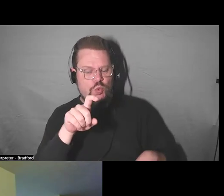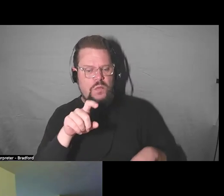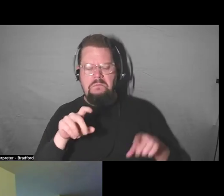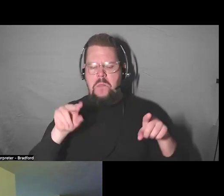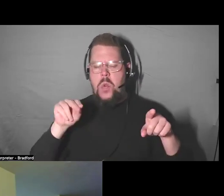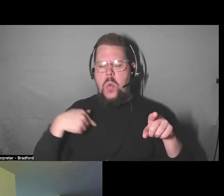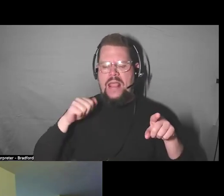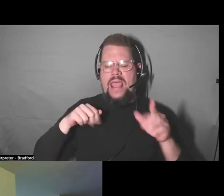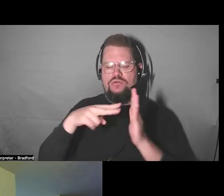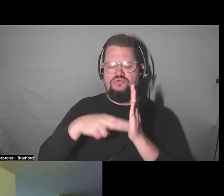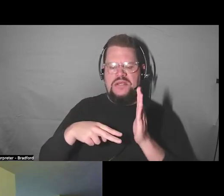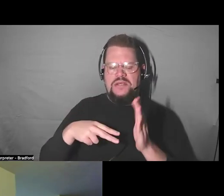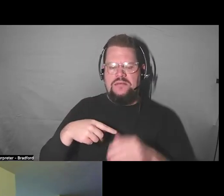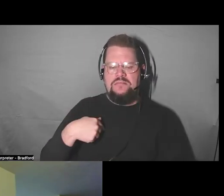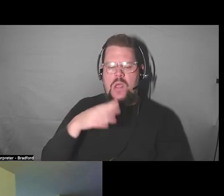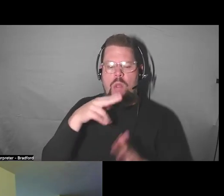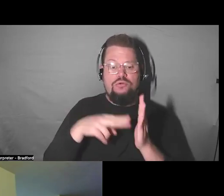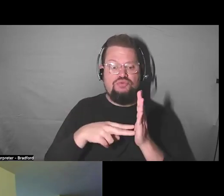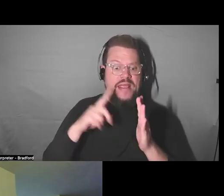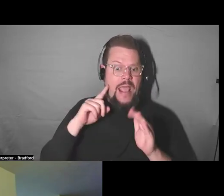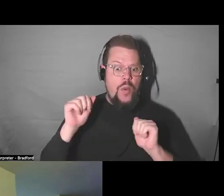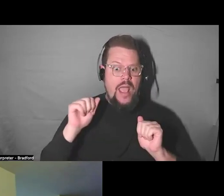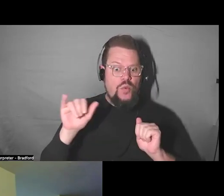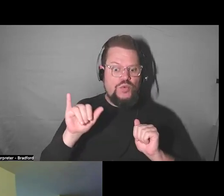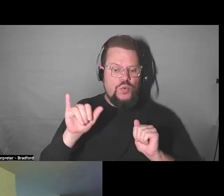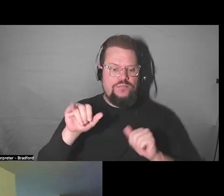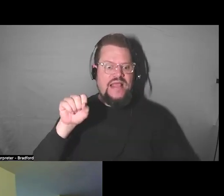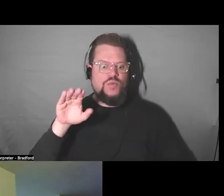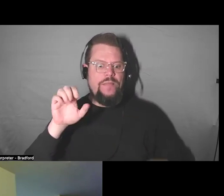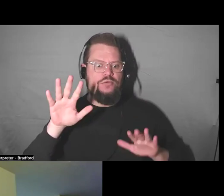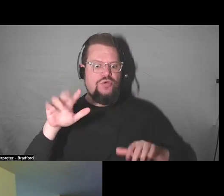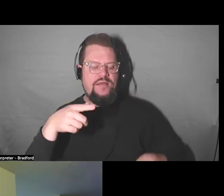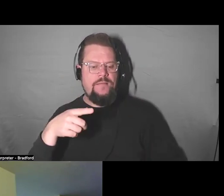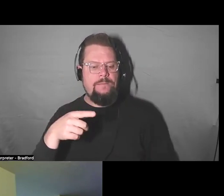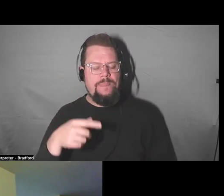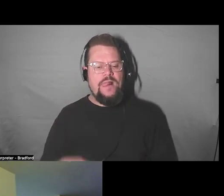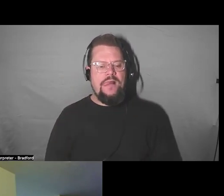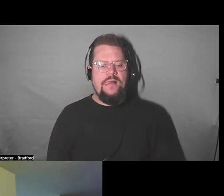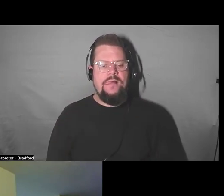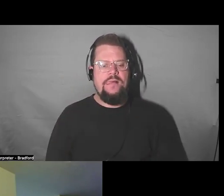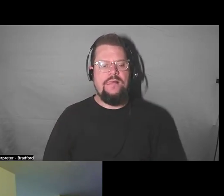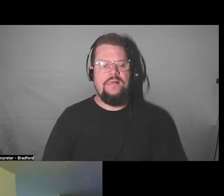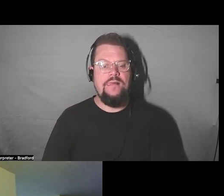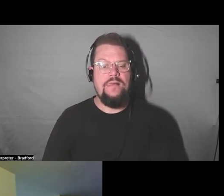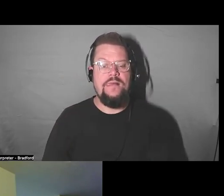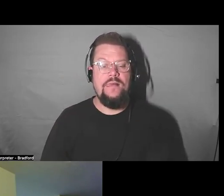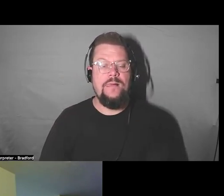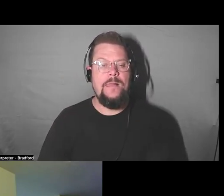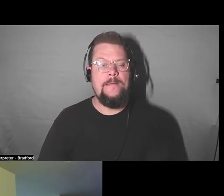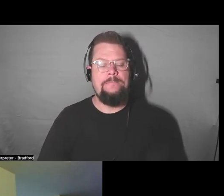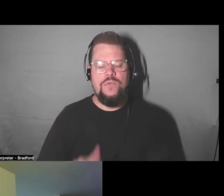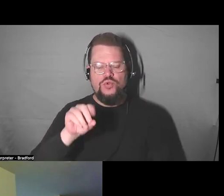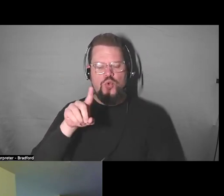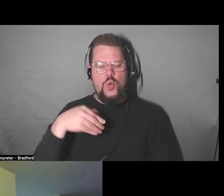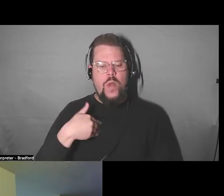be? it. Yeah, I might read it out loud if that's okay, because I Yes, can that would be process in great. real time. And Okay. catch the recording. Do you have